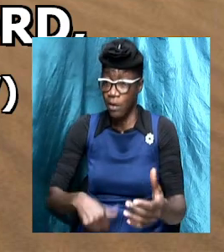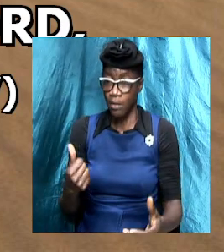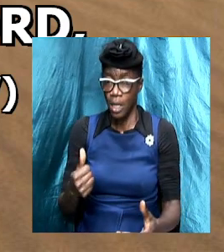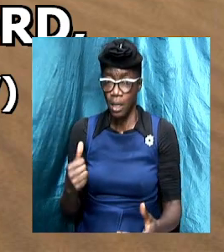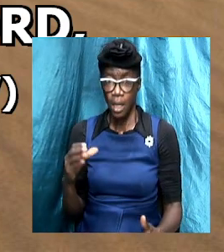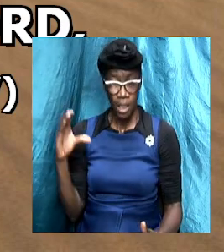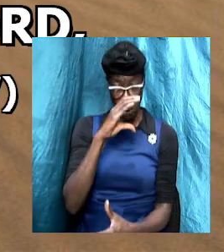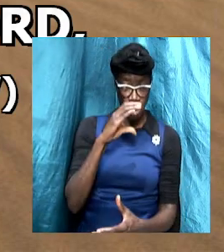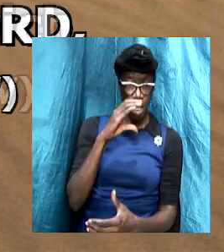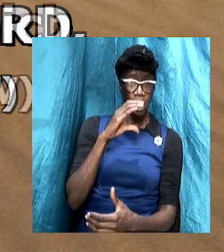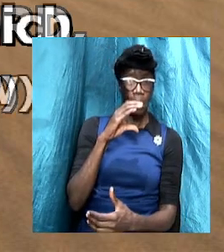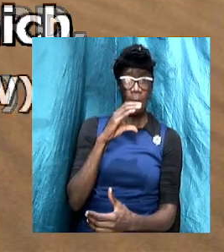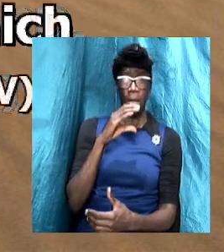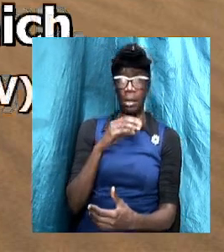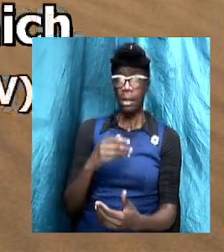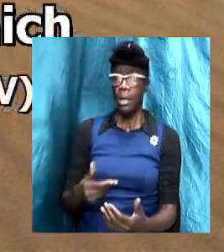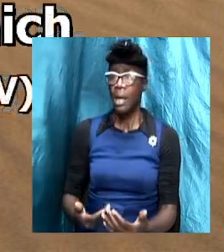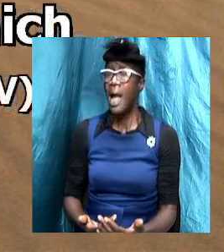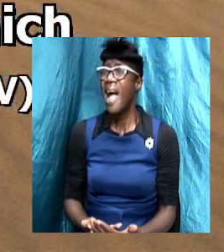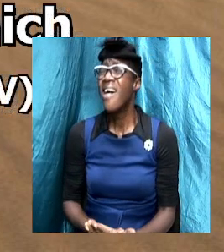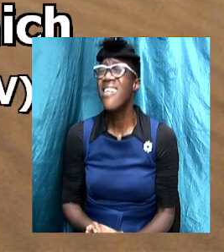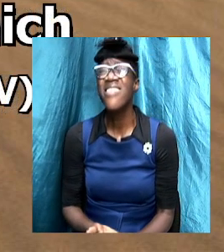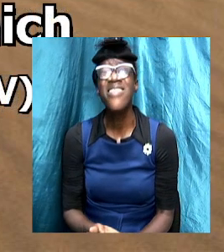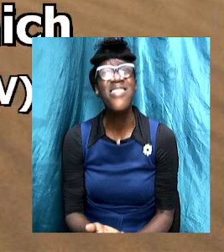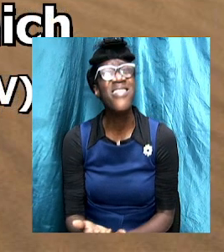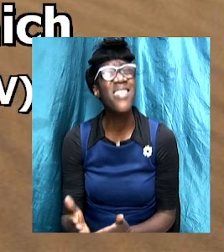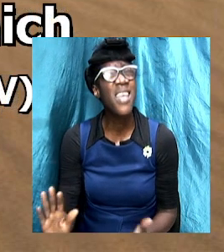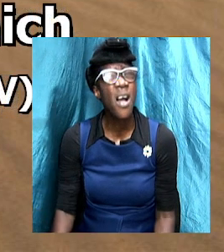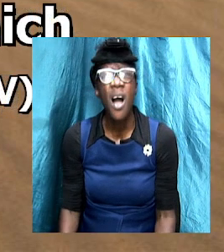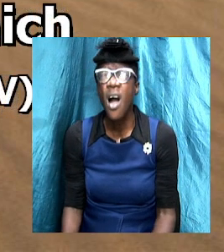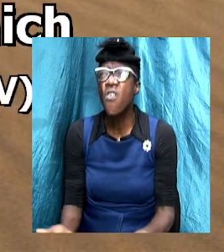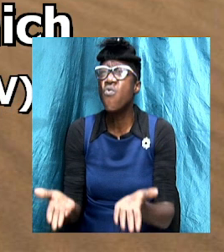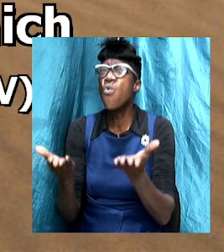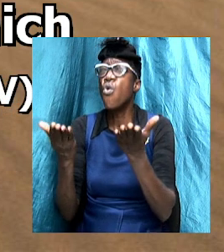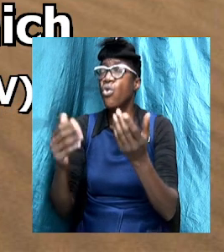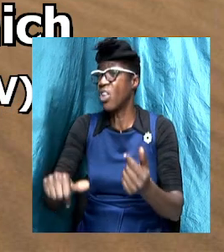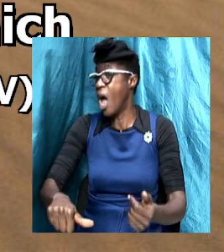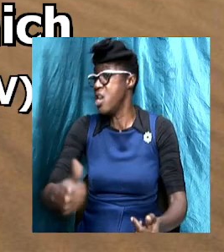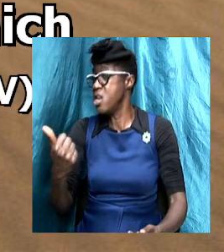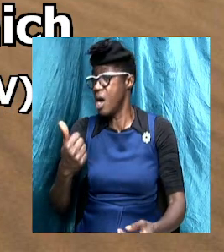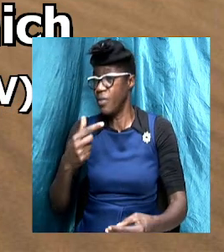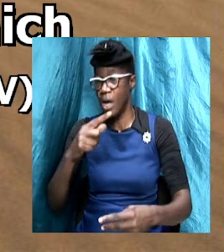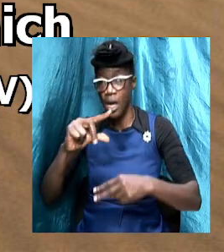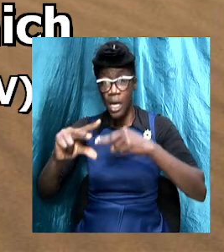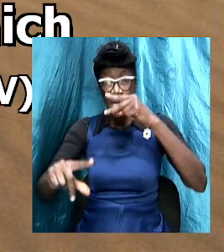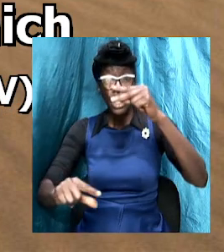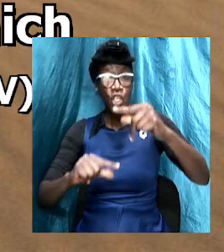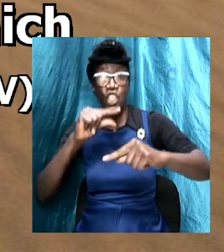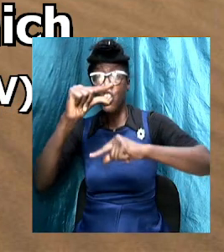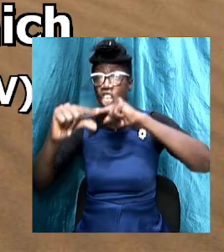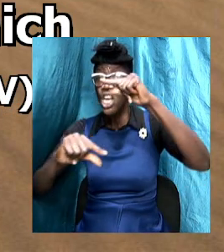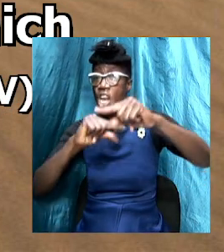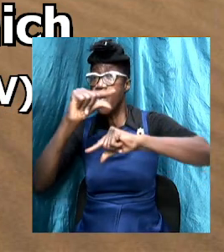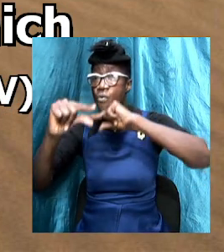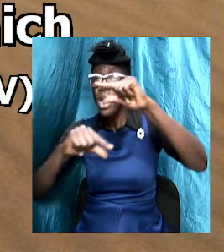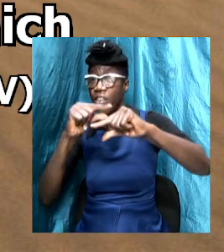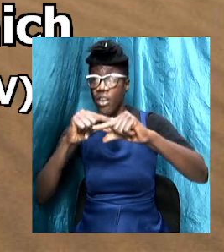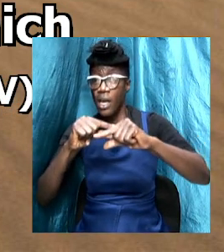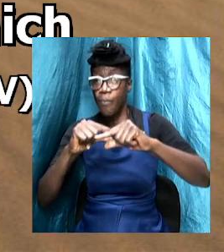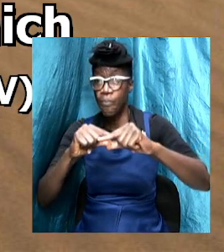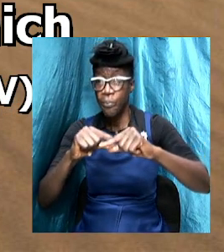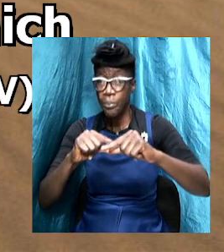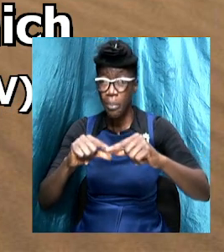says, and there arose another generation after them. In other words, after the generation died out,